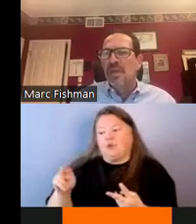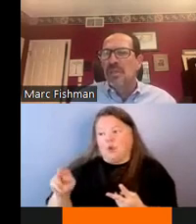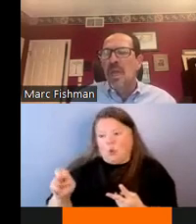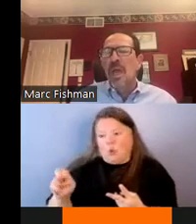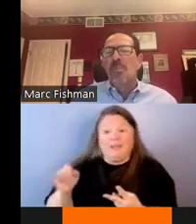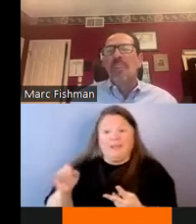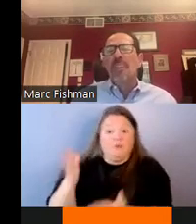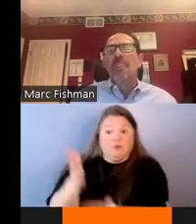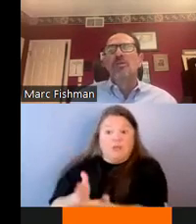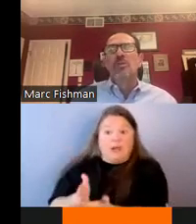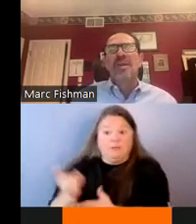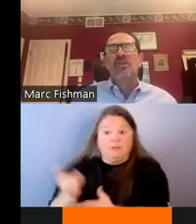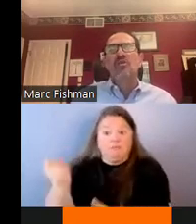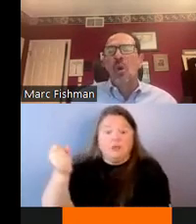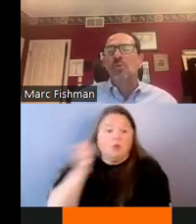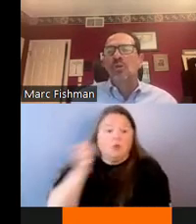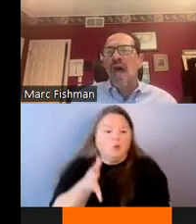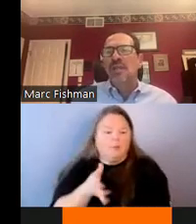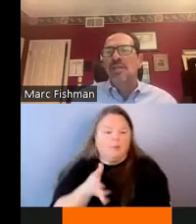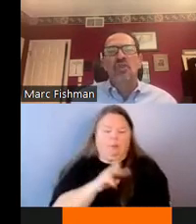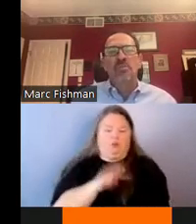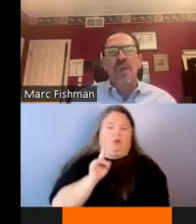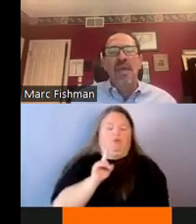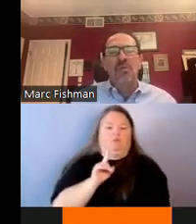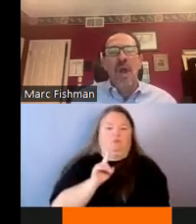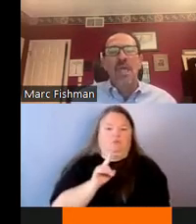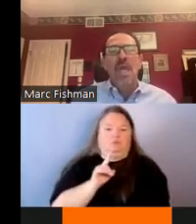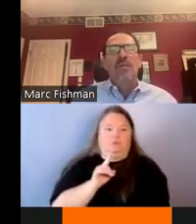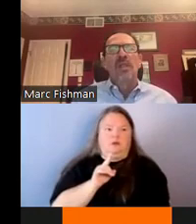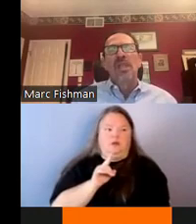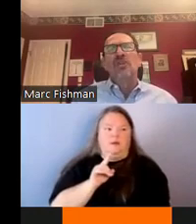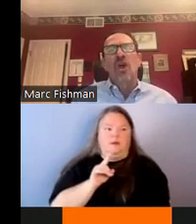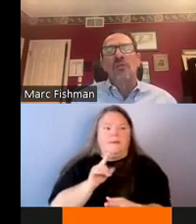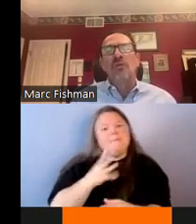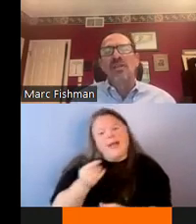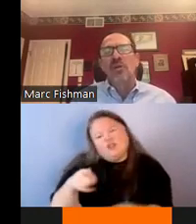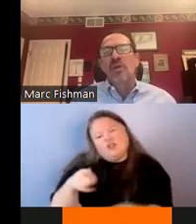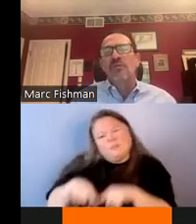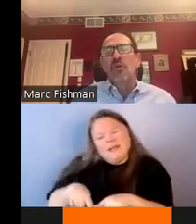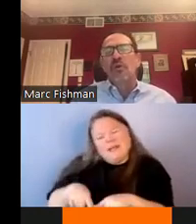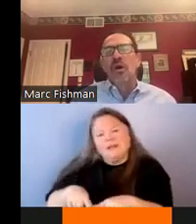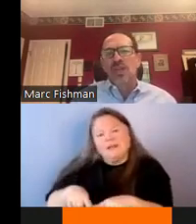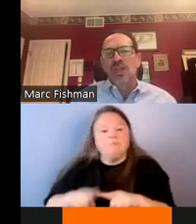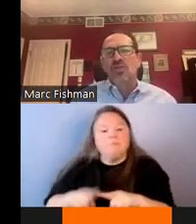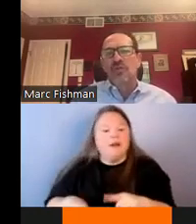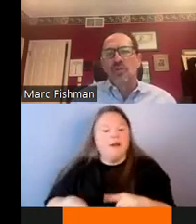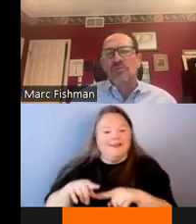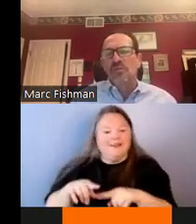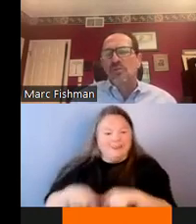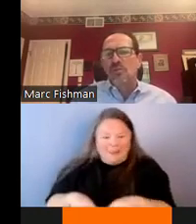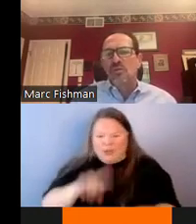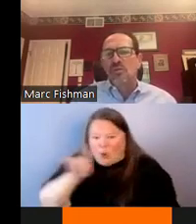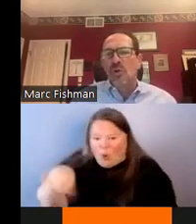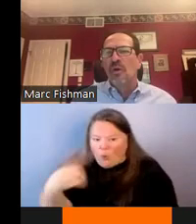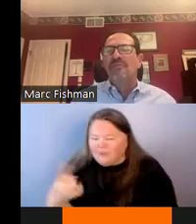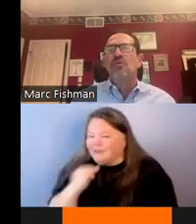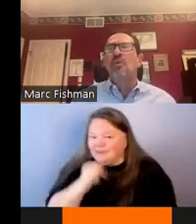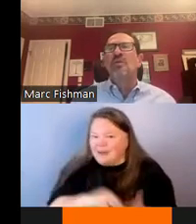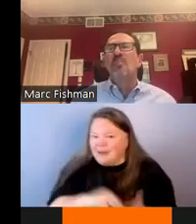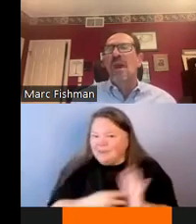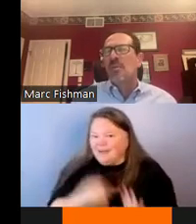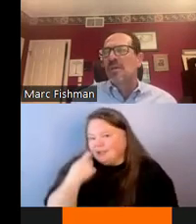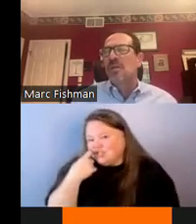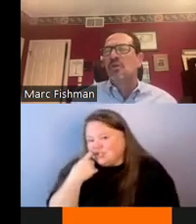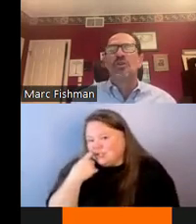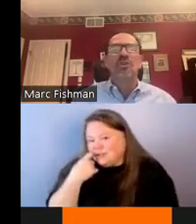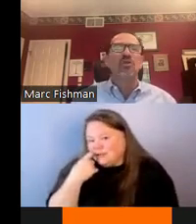is dependence, but dependence alone does not addiction make, right? The list of criteria for addiction for a substance use disorder have to do